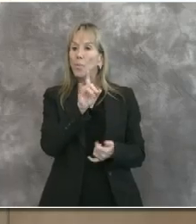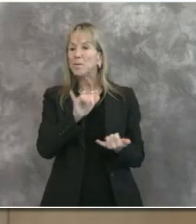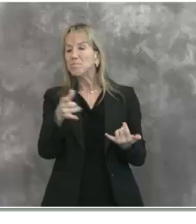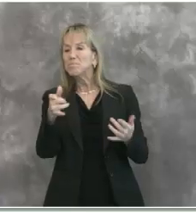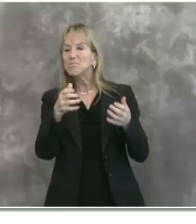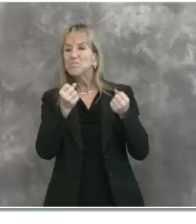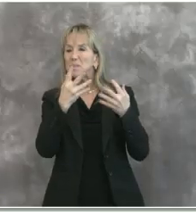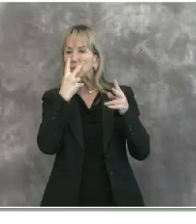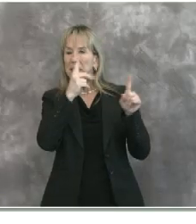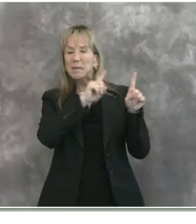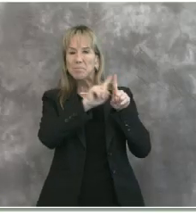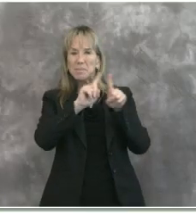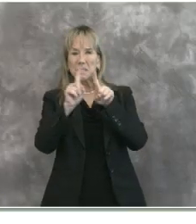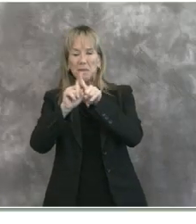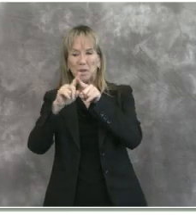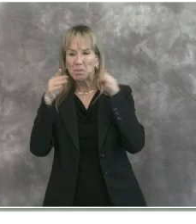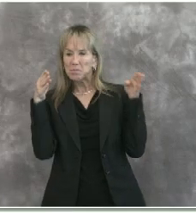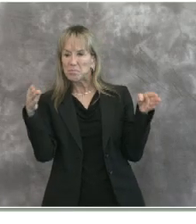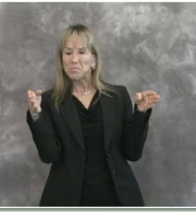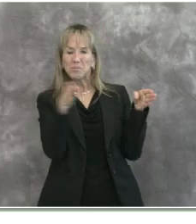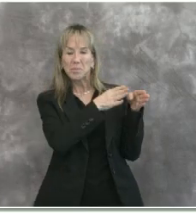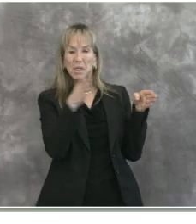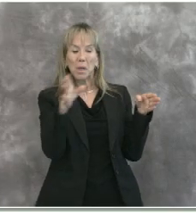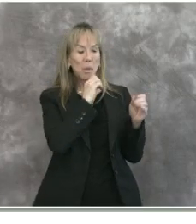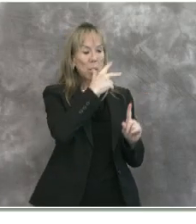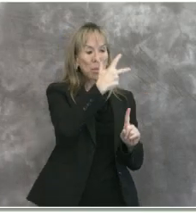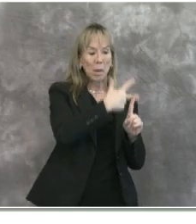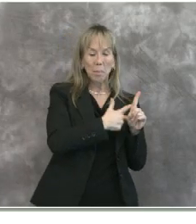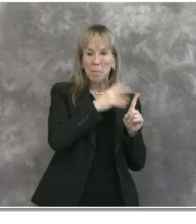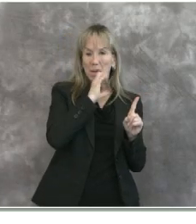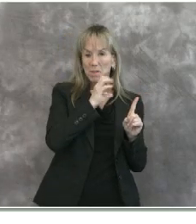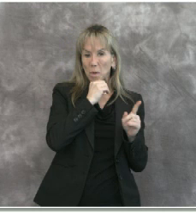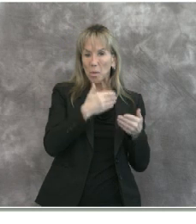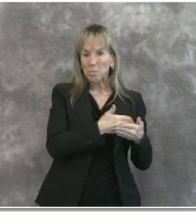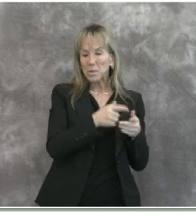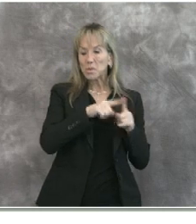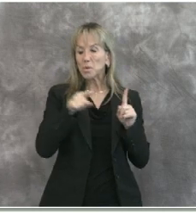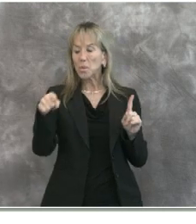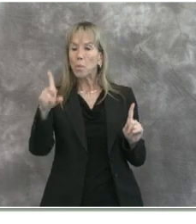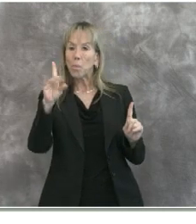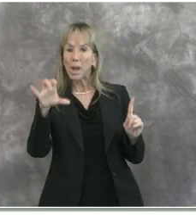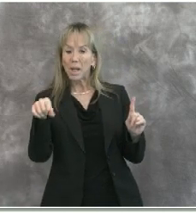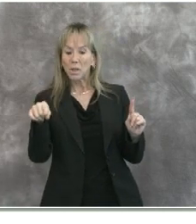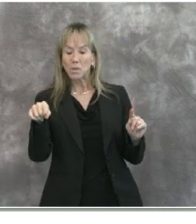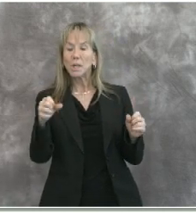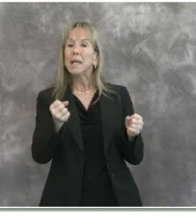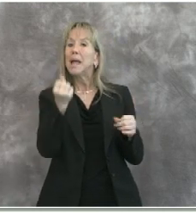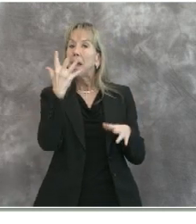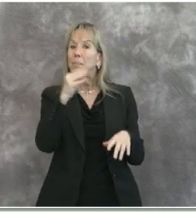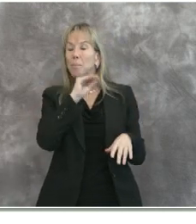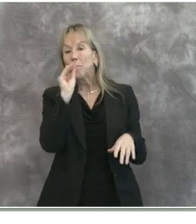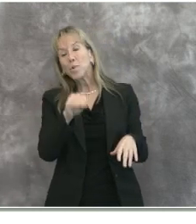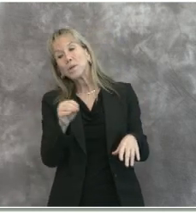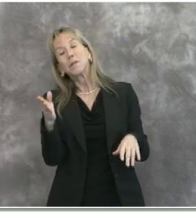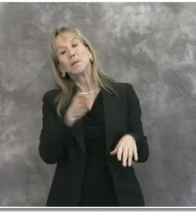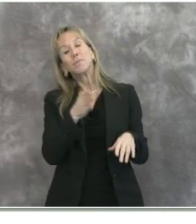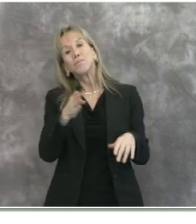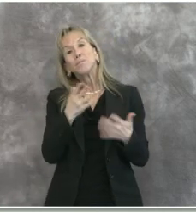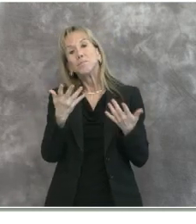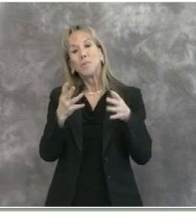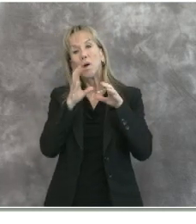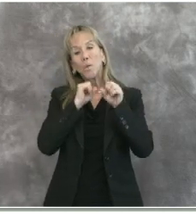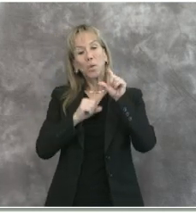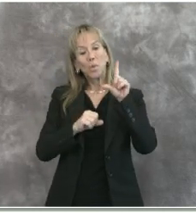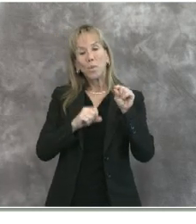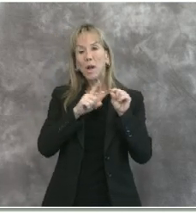reported cases remains unchanged from 3 months to 100 years of age. The percentage of cases between the ages of 20 and 49